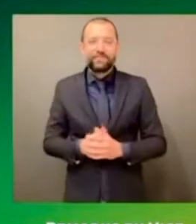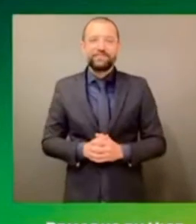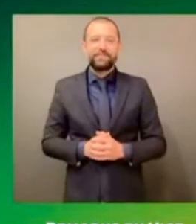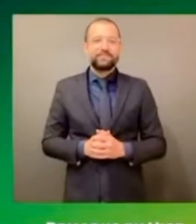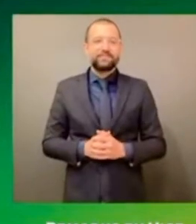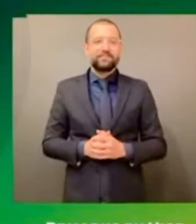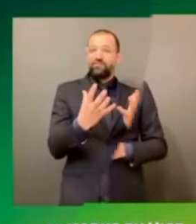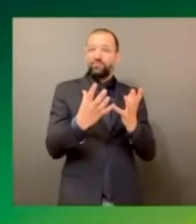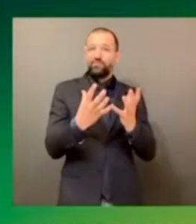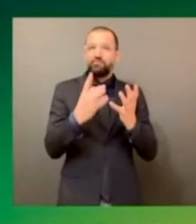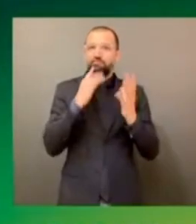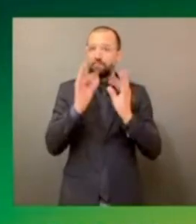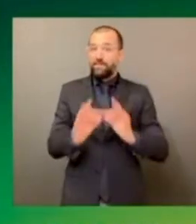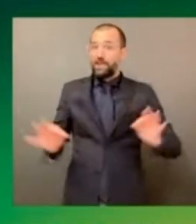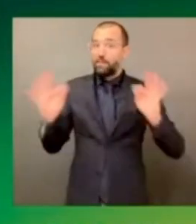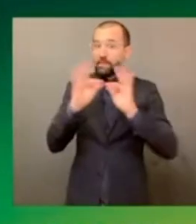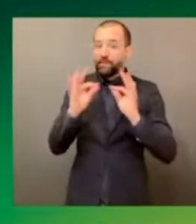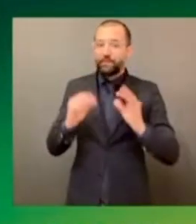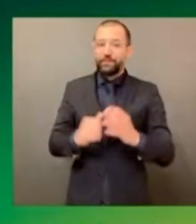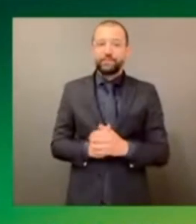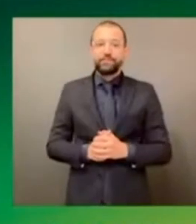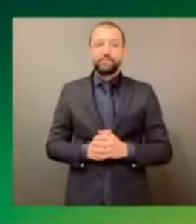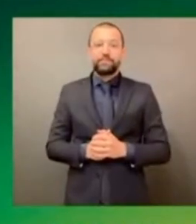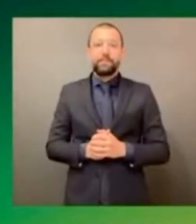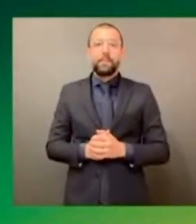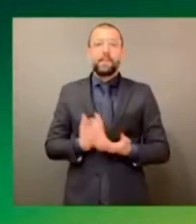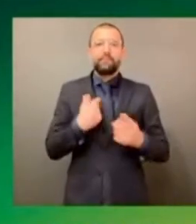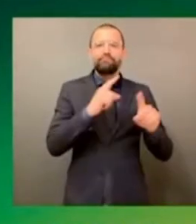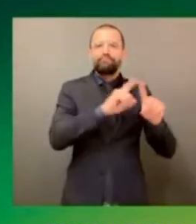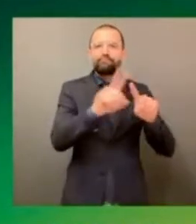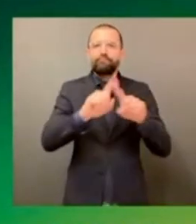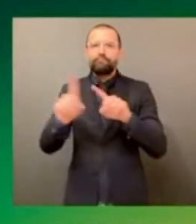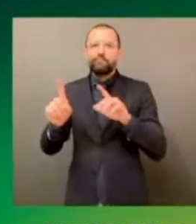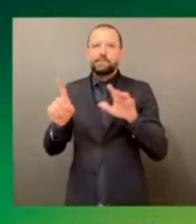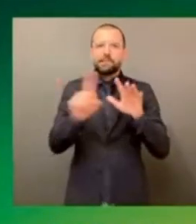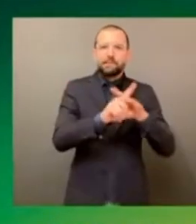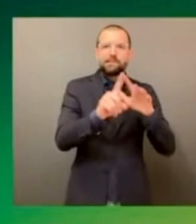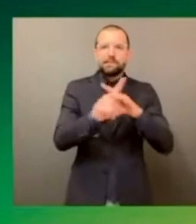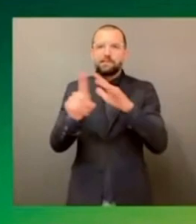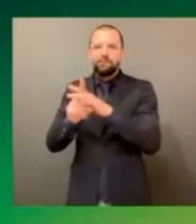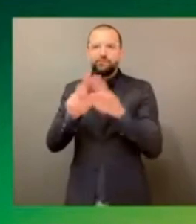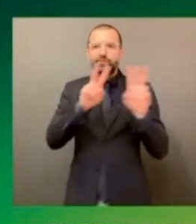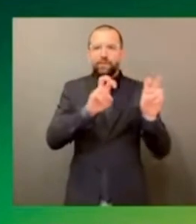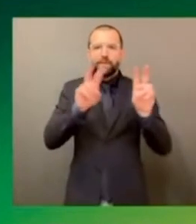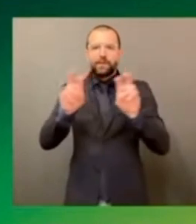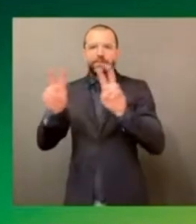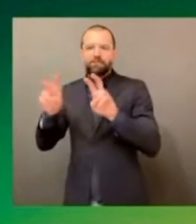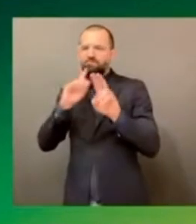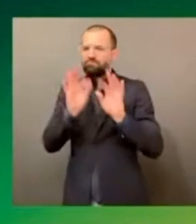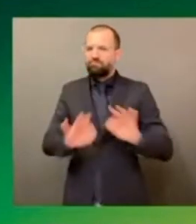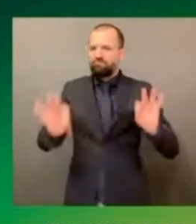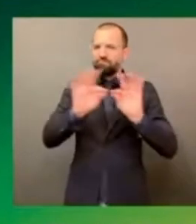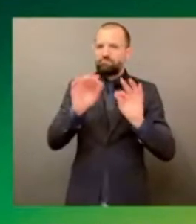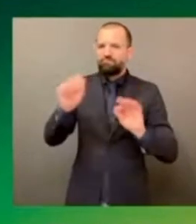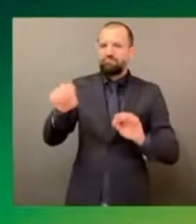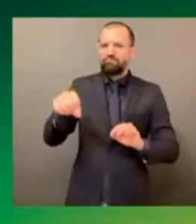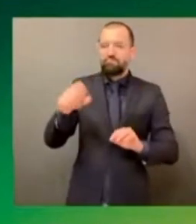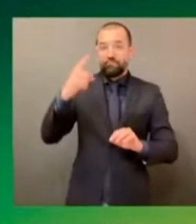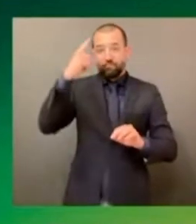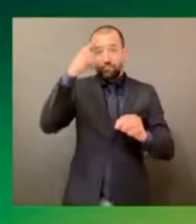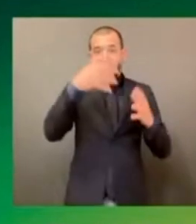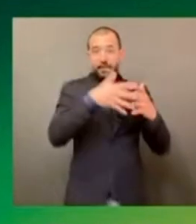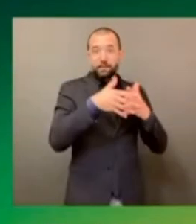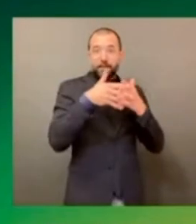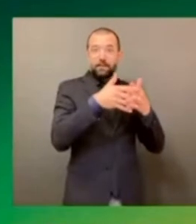As President Joe Biden matter to the American people and to the world, issues like